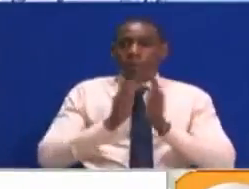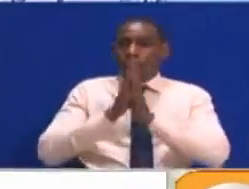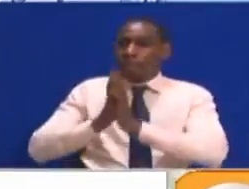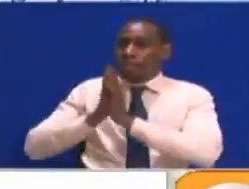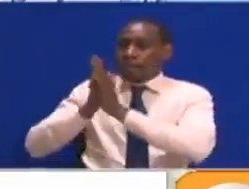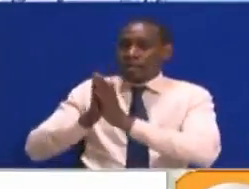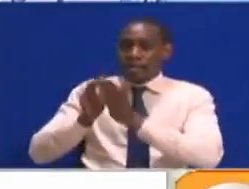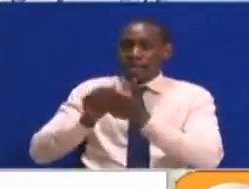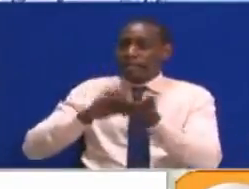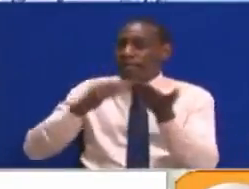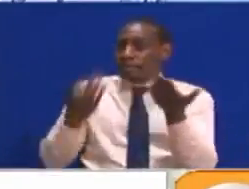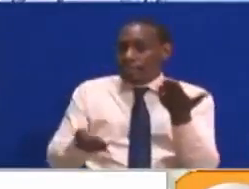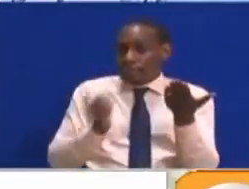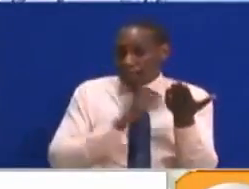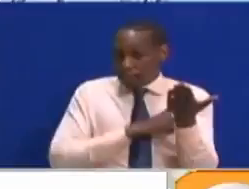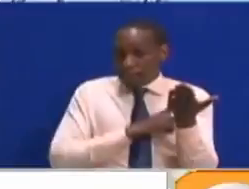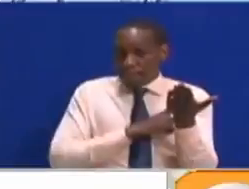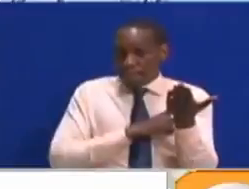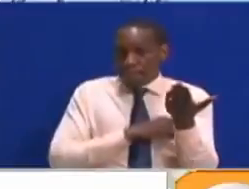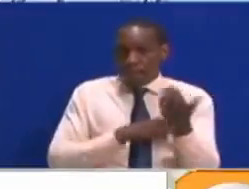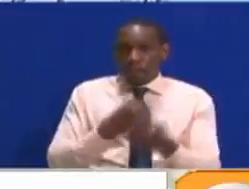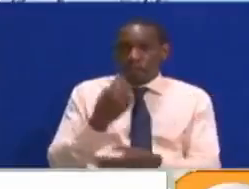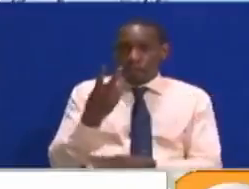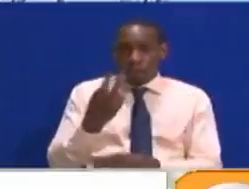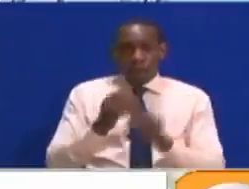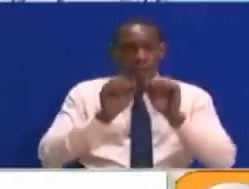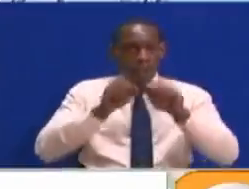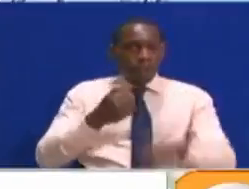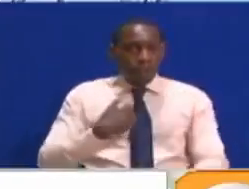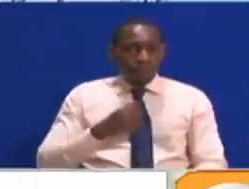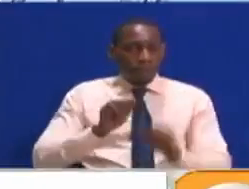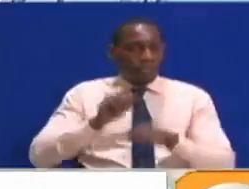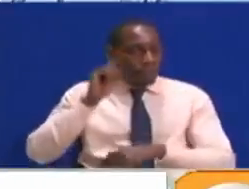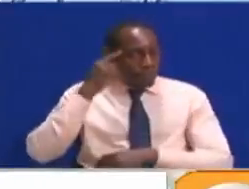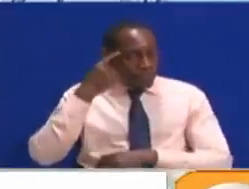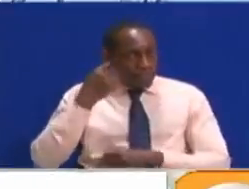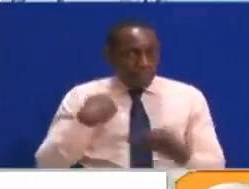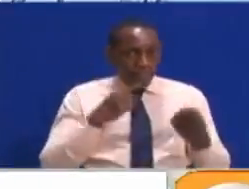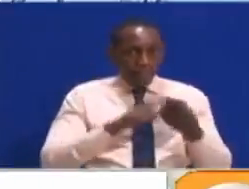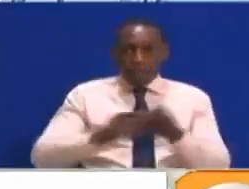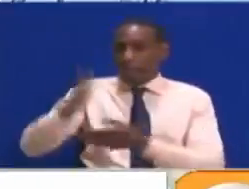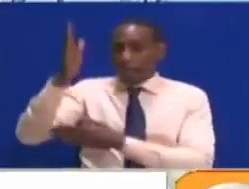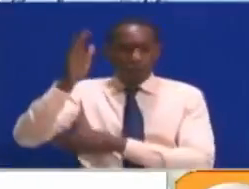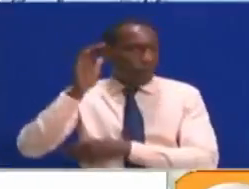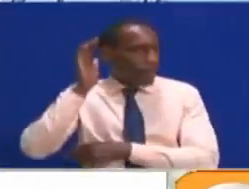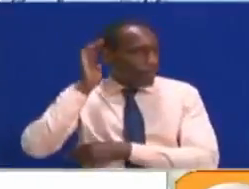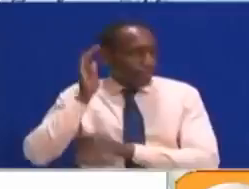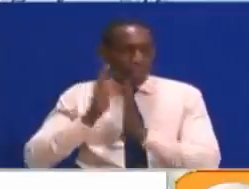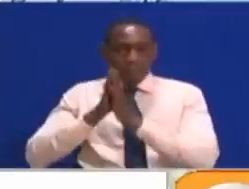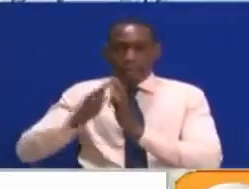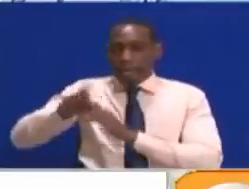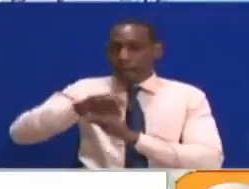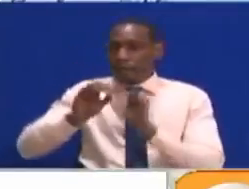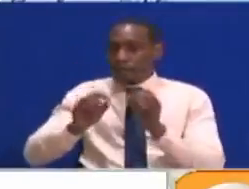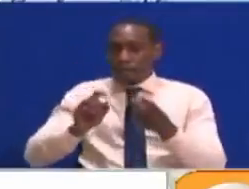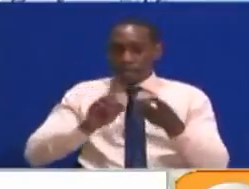made have actually failed? There are only two possibilities I can think of. Either God is not listening to our prayers,